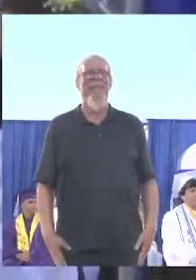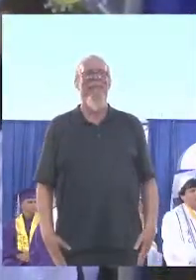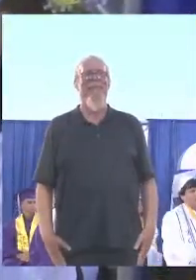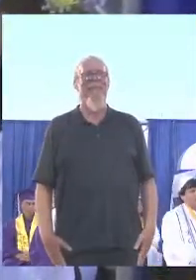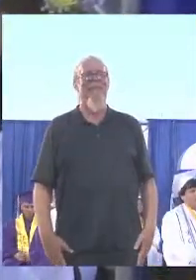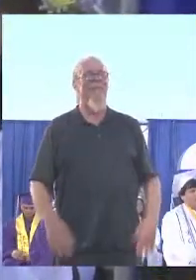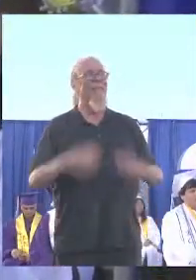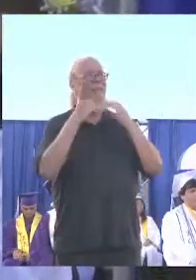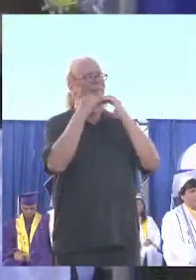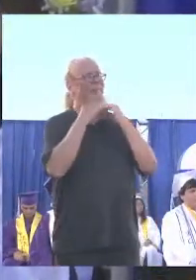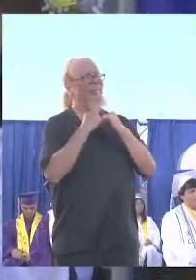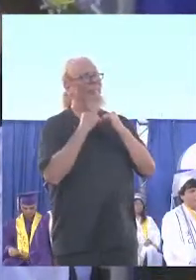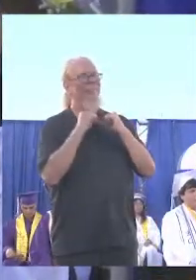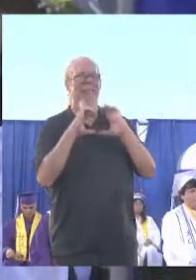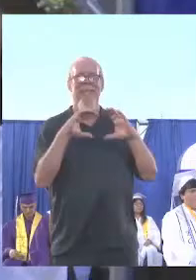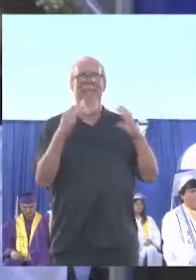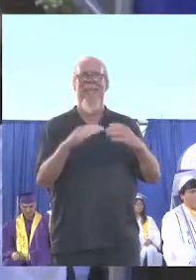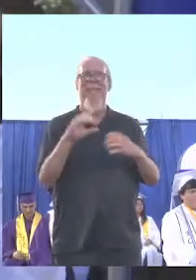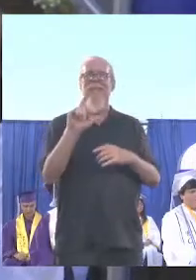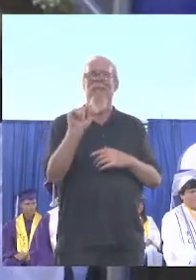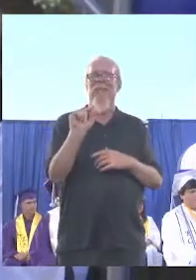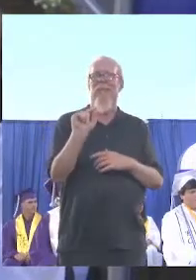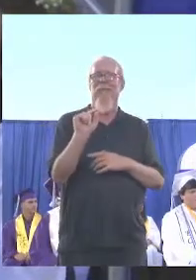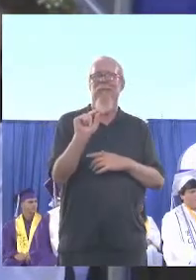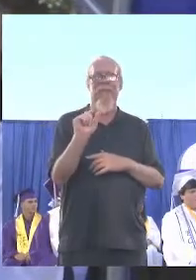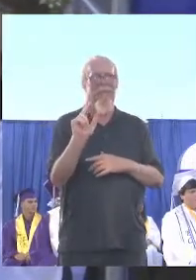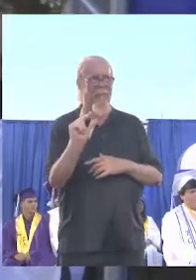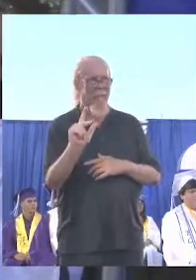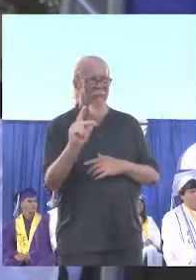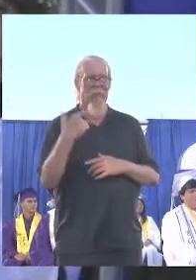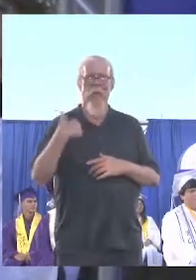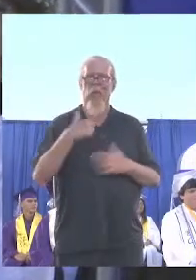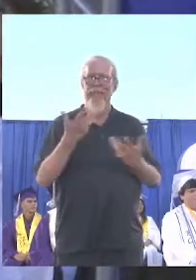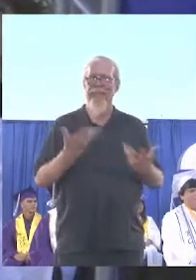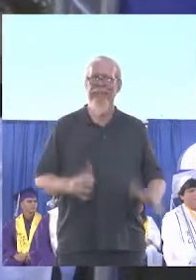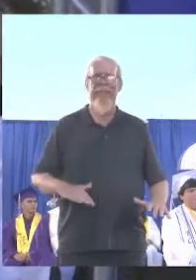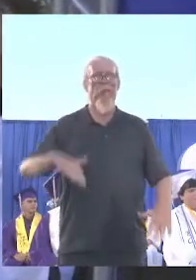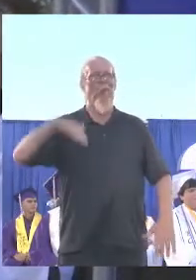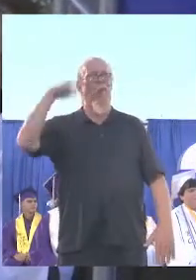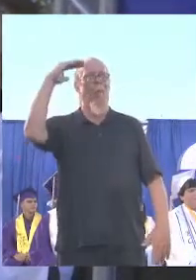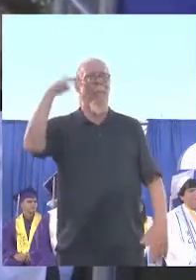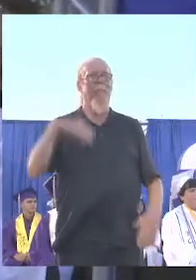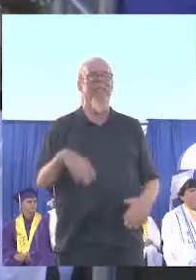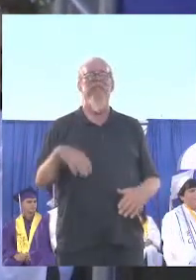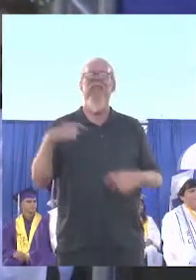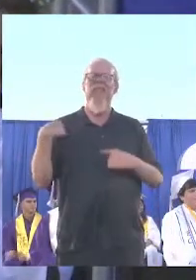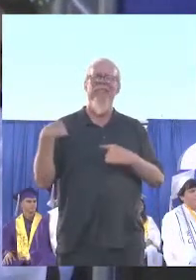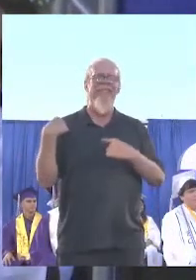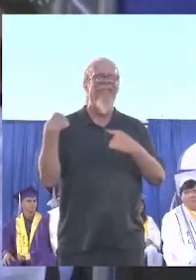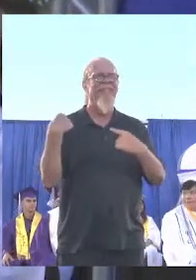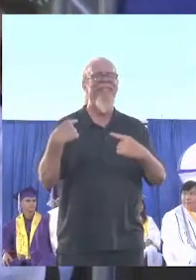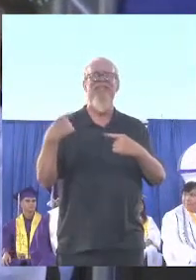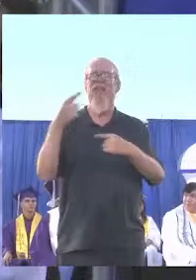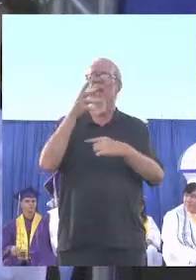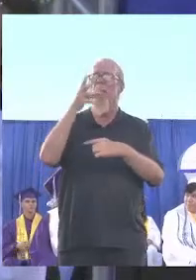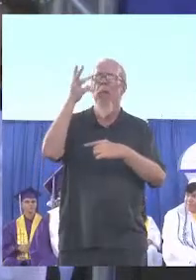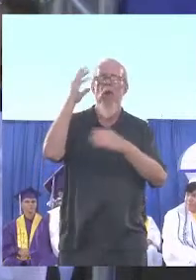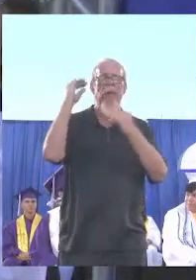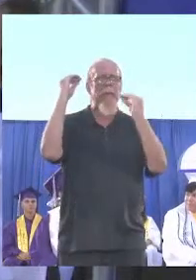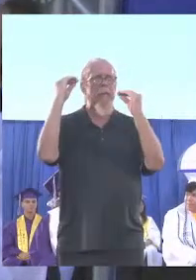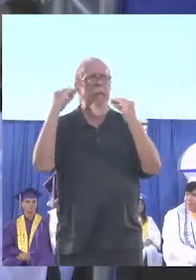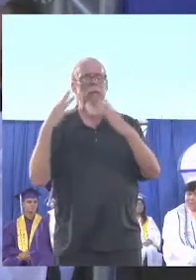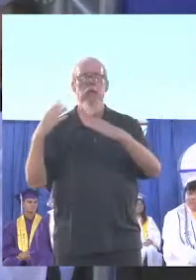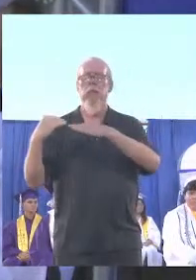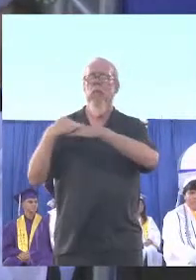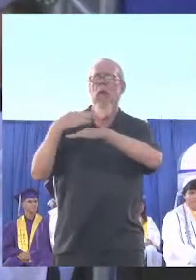Dear class of 2023, we grew up. Throughout our formative years, we were influenced by our parents and teachers to help us shape us into who we